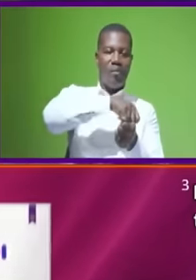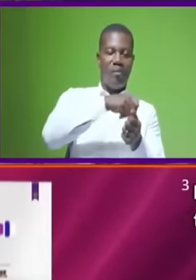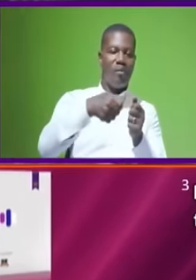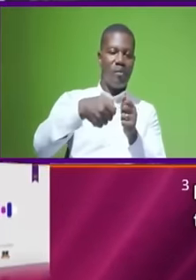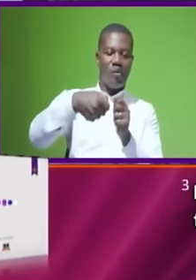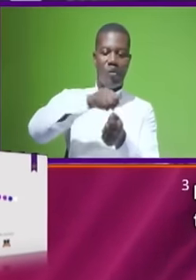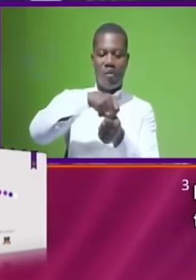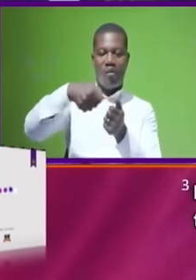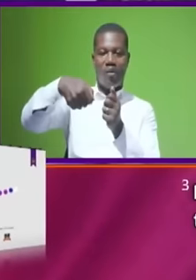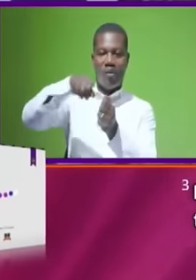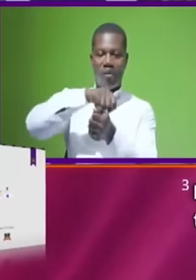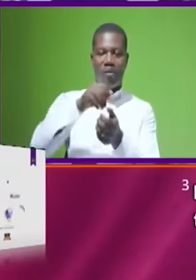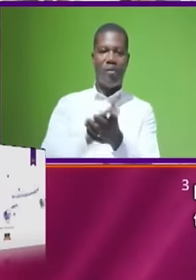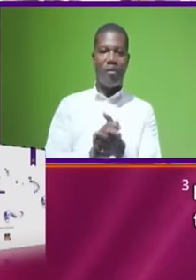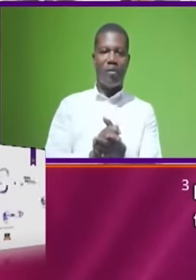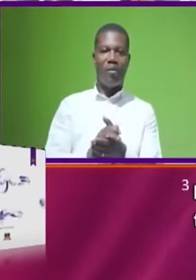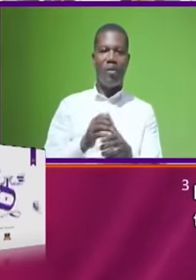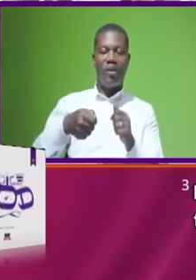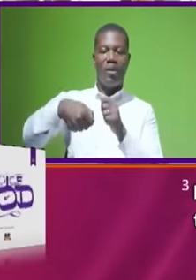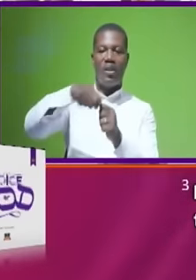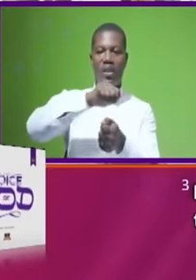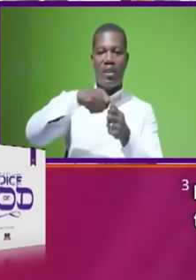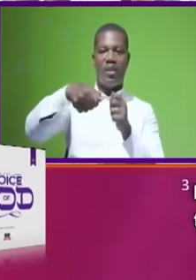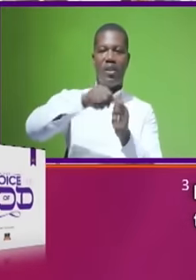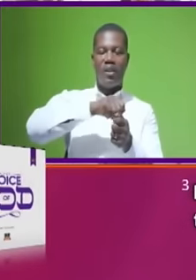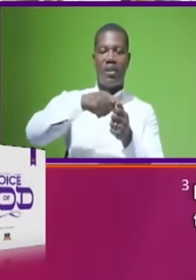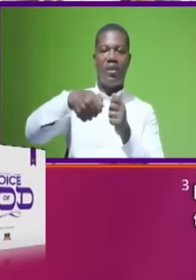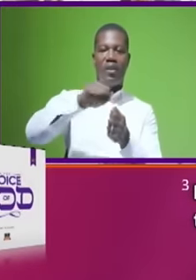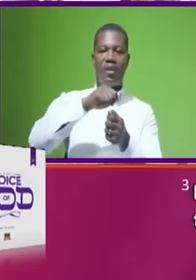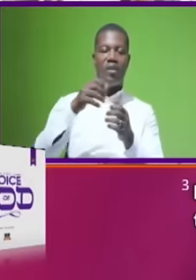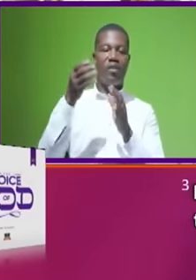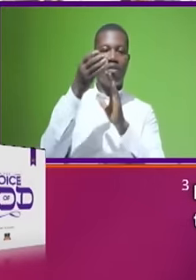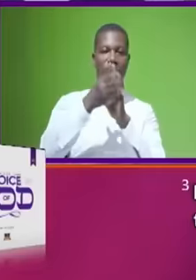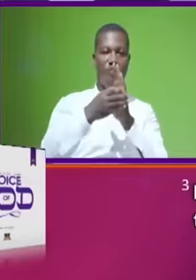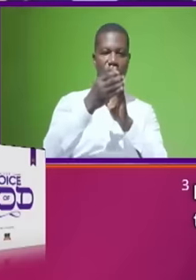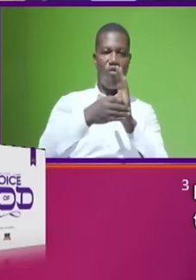The farm that you have got to pick, I want now to shred it. Now, what's wrong?